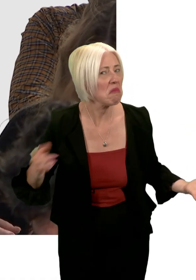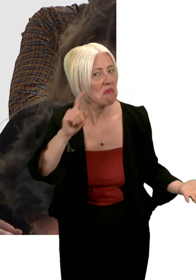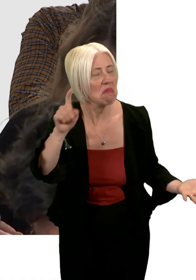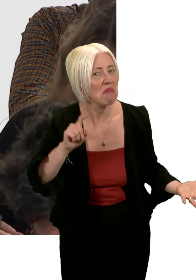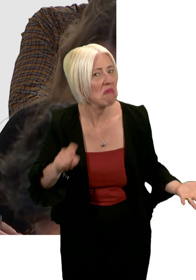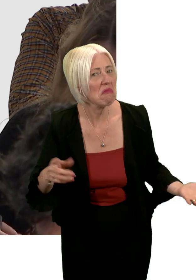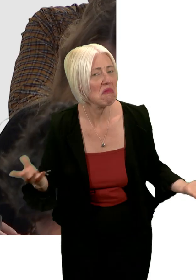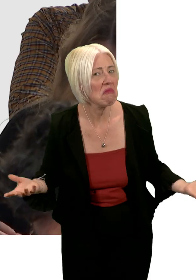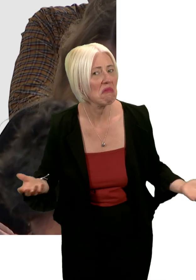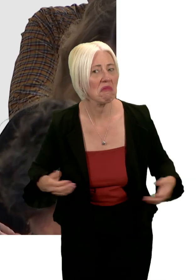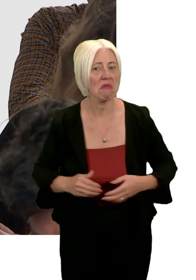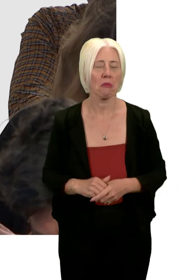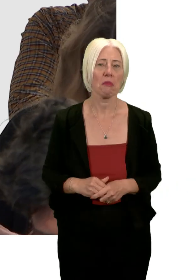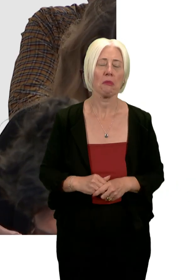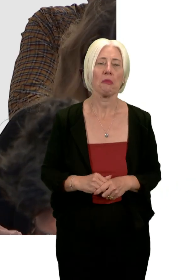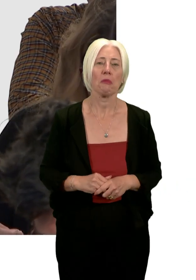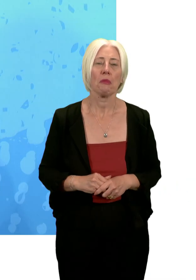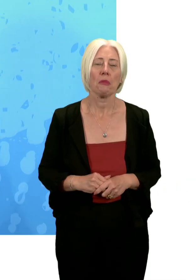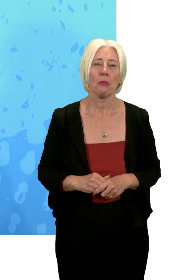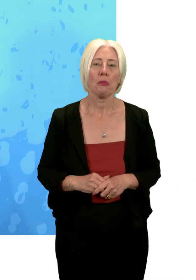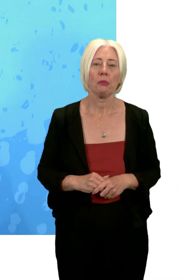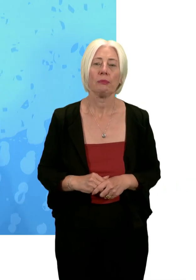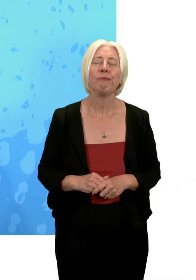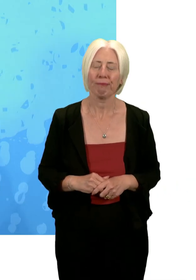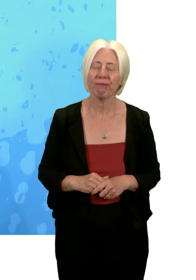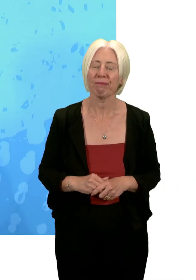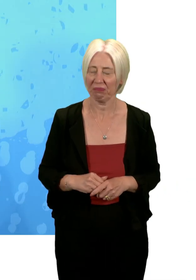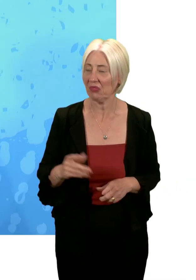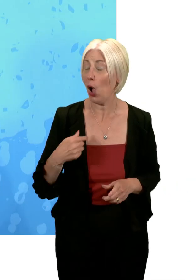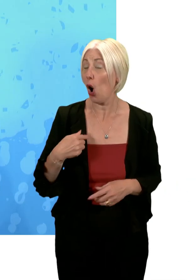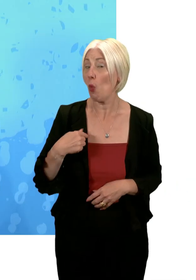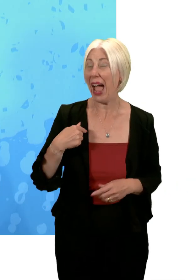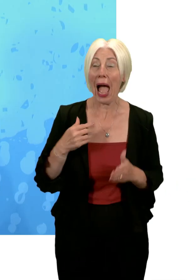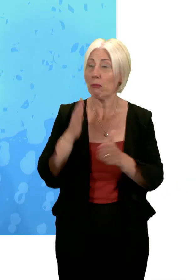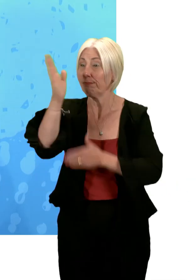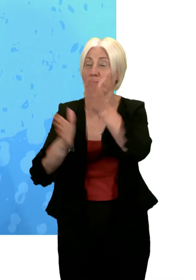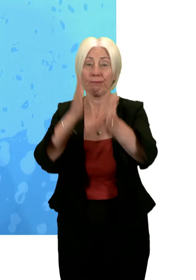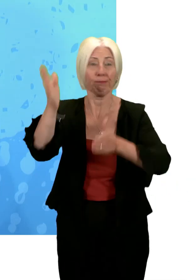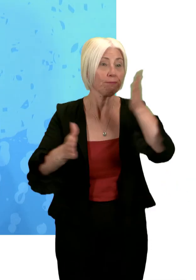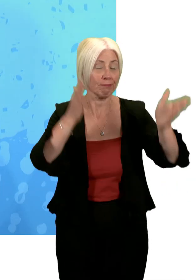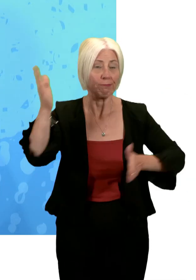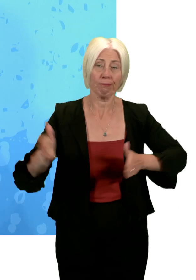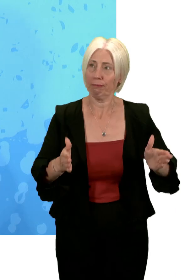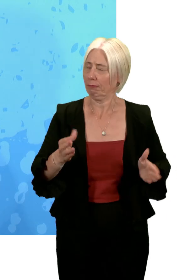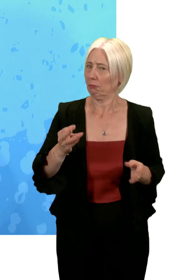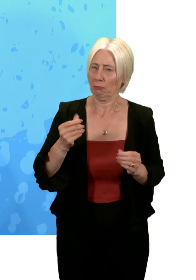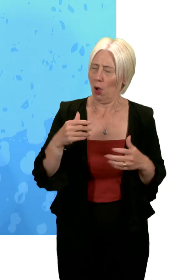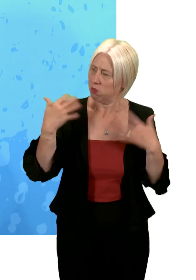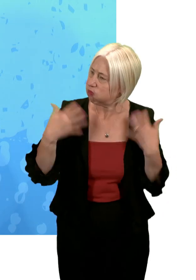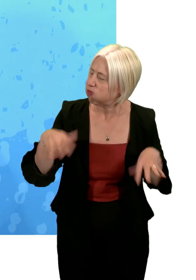in schools across different cities? Yeah, I think, as I say, the work I see when I'm out there is some